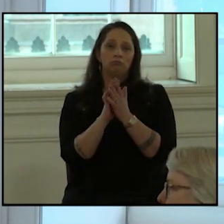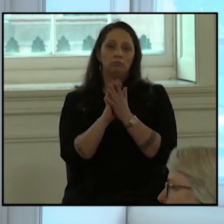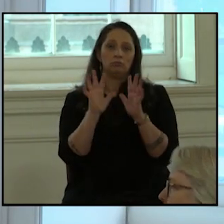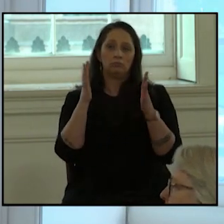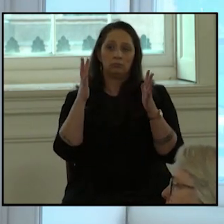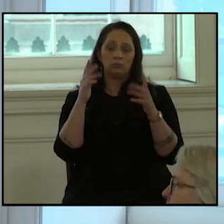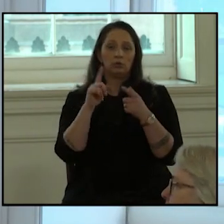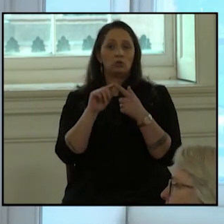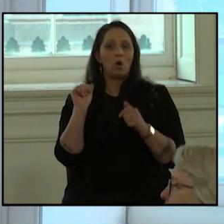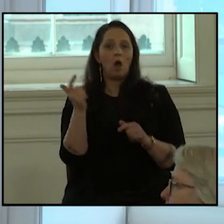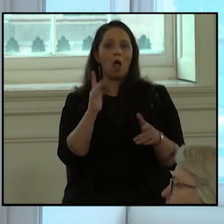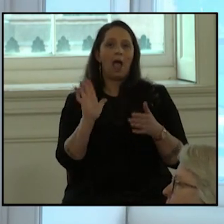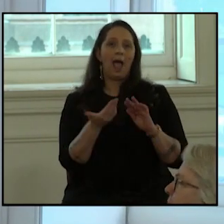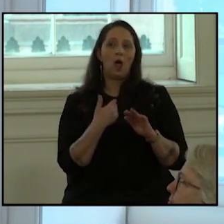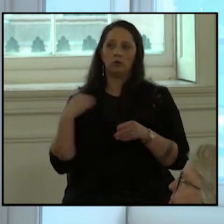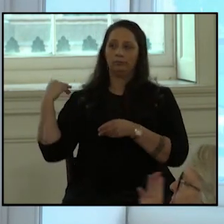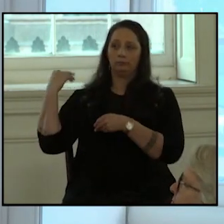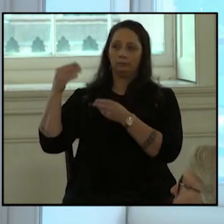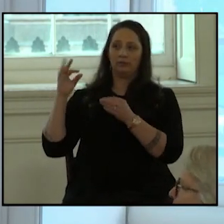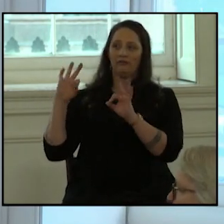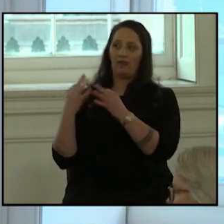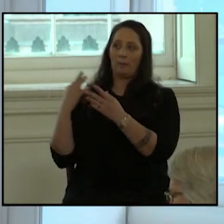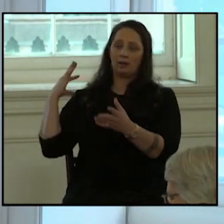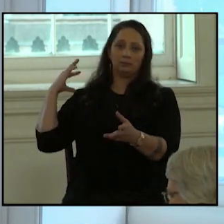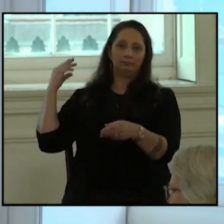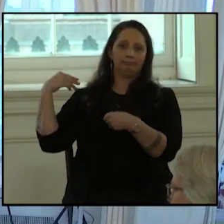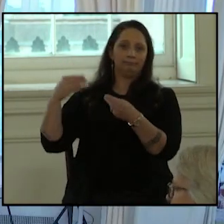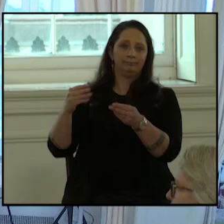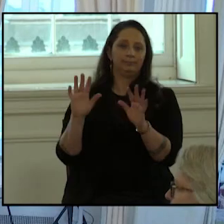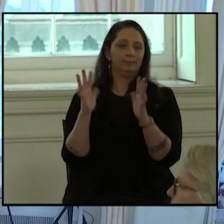to all of our ancestors.